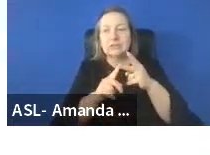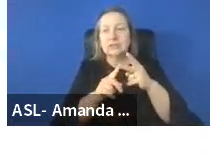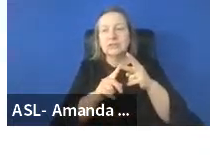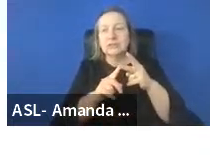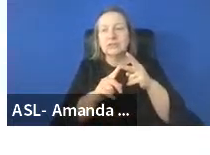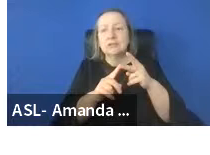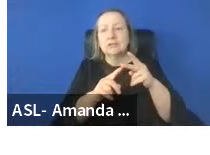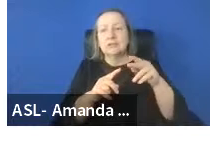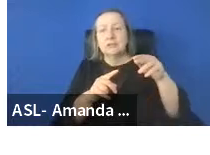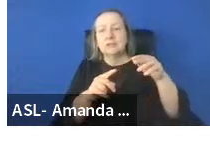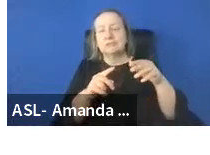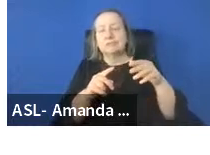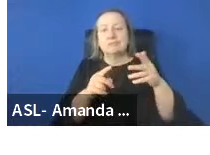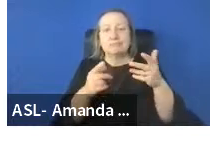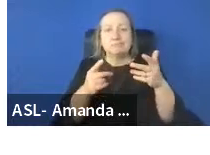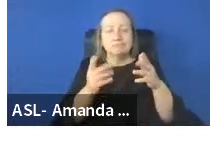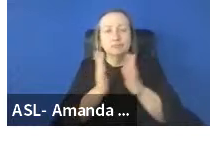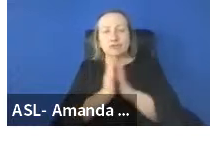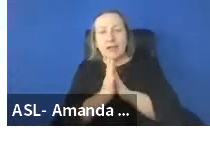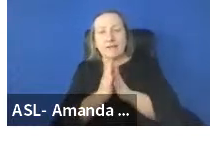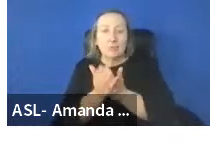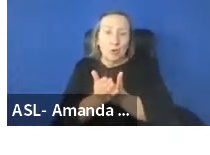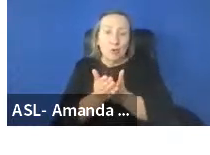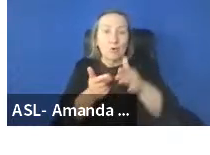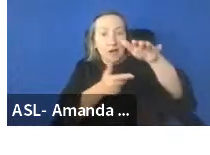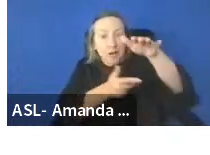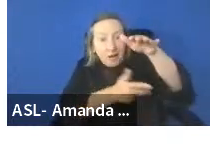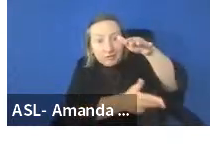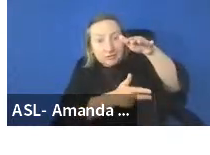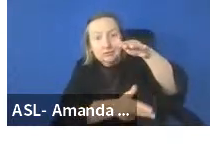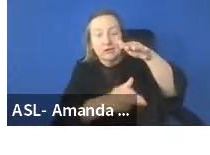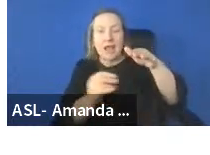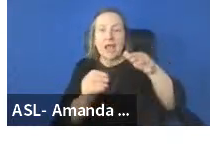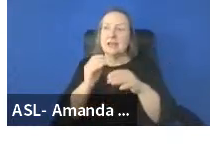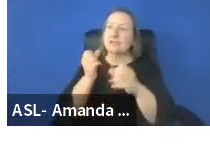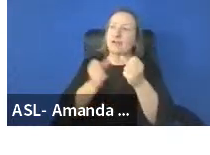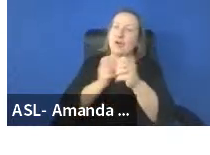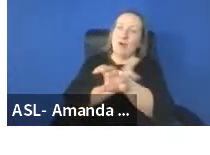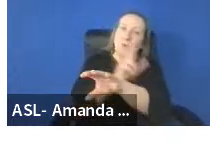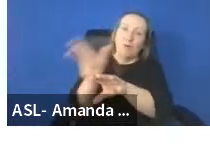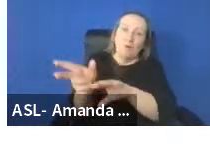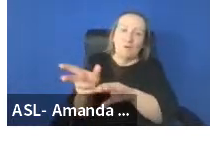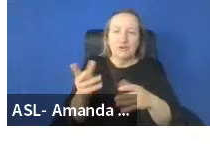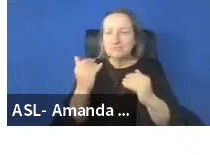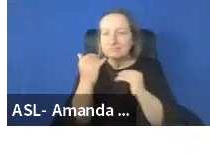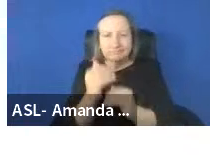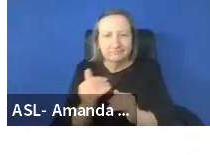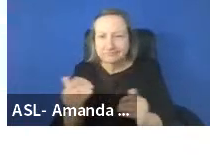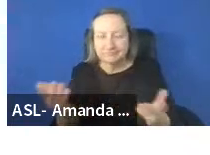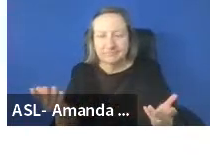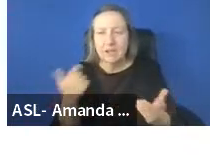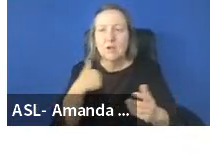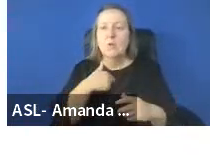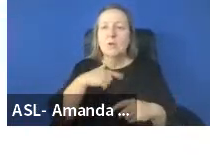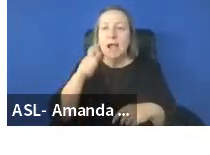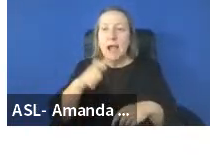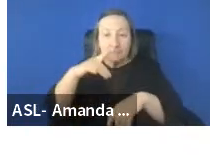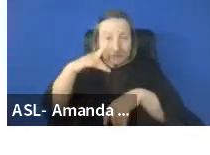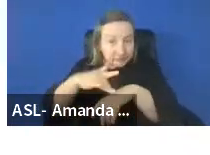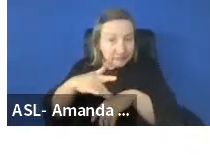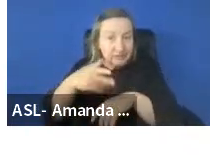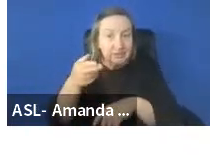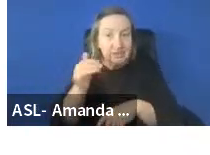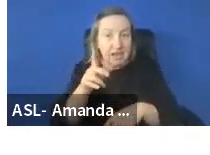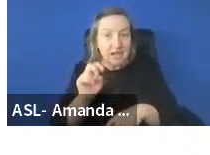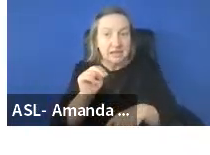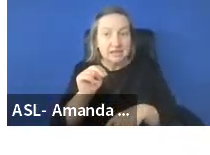it. And we have limitations. We have to touch down on Hayden Island. We have